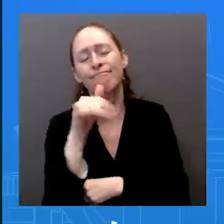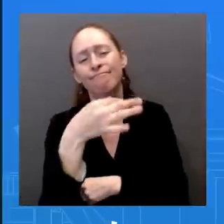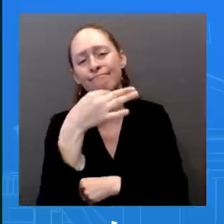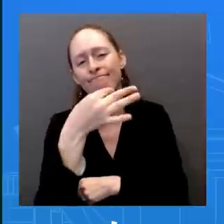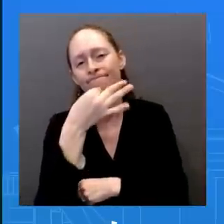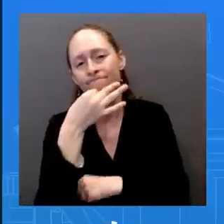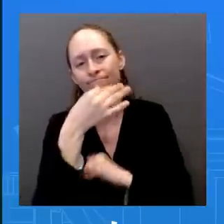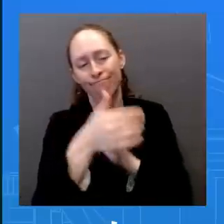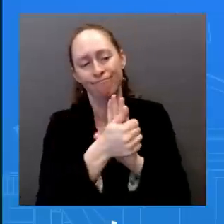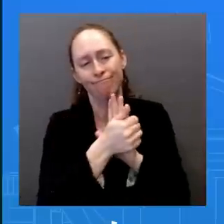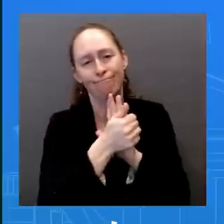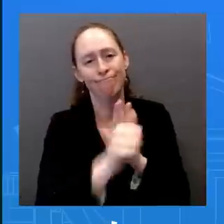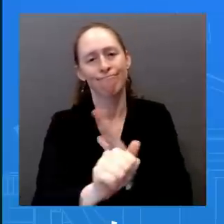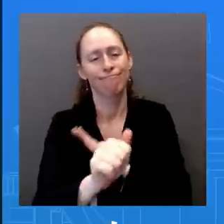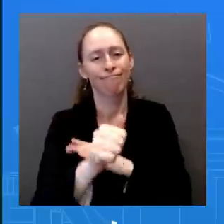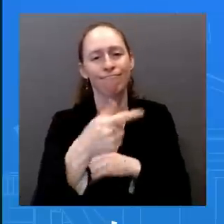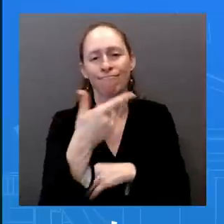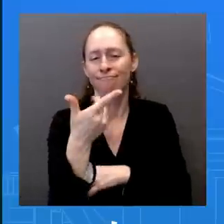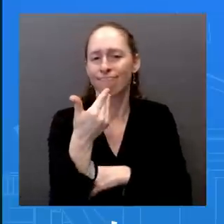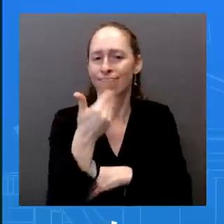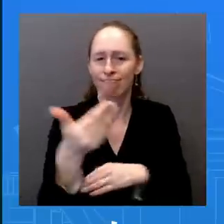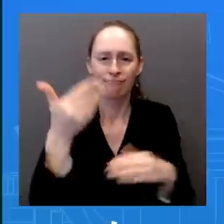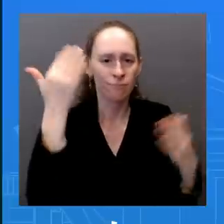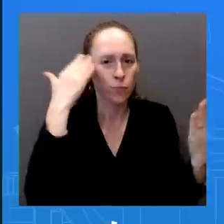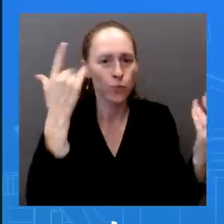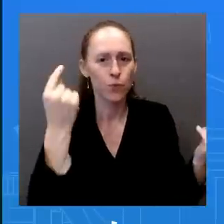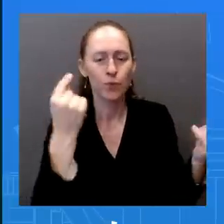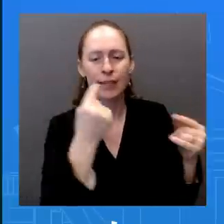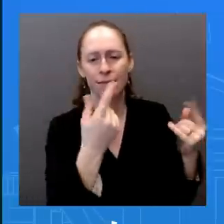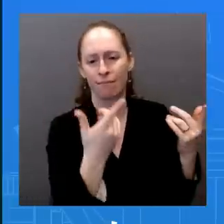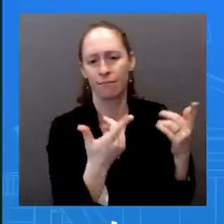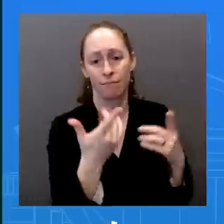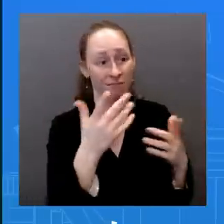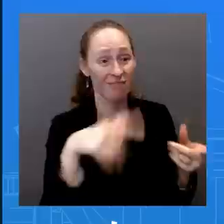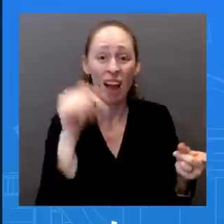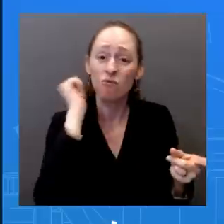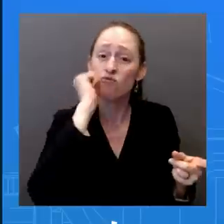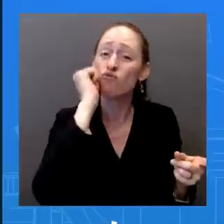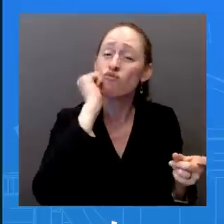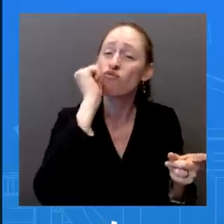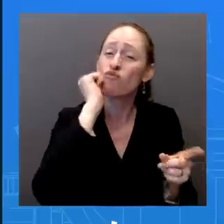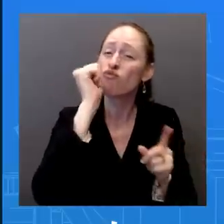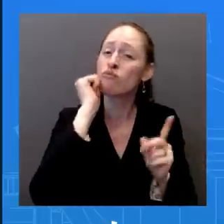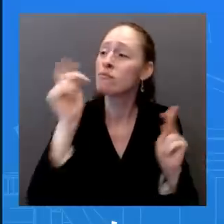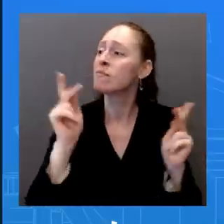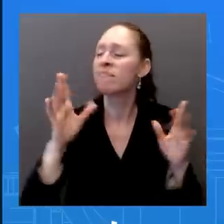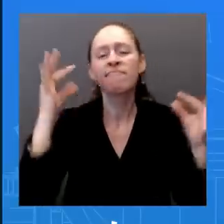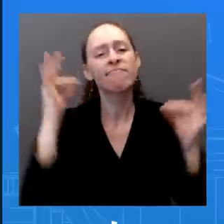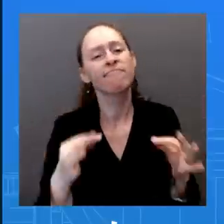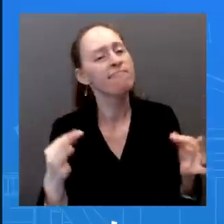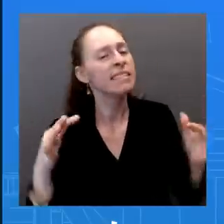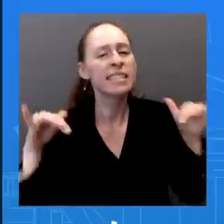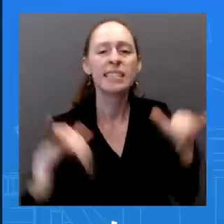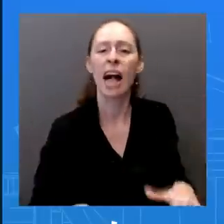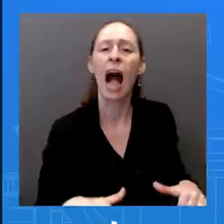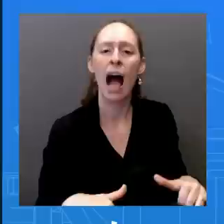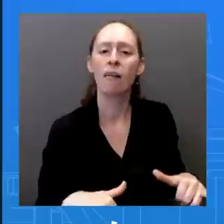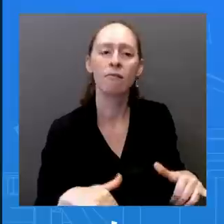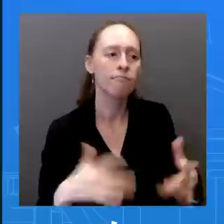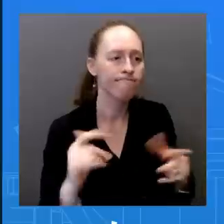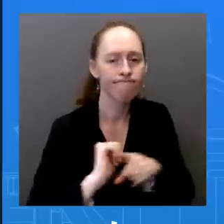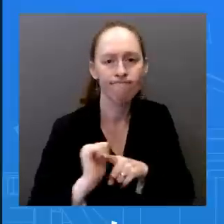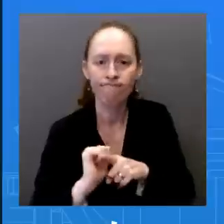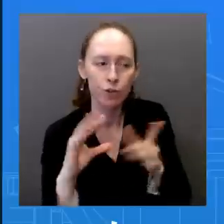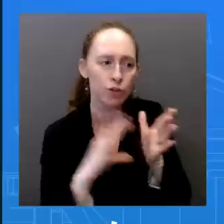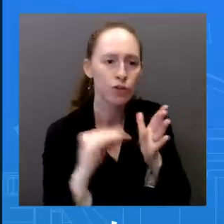that Ukraine, we have confidence, will be able to continue to show on the battlefield that it is not going to